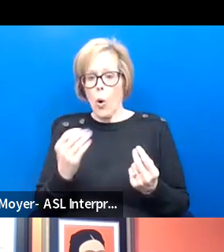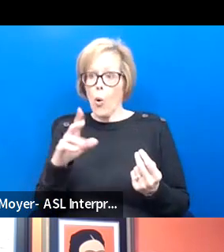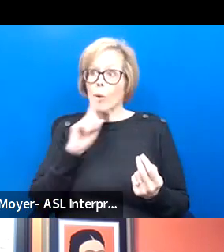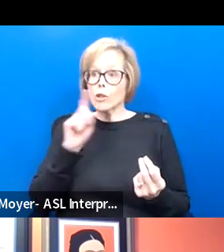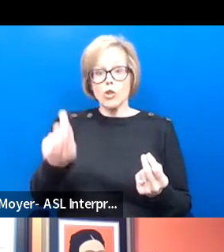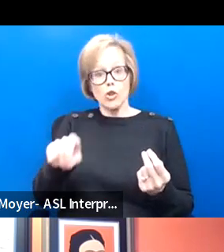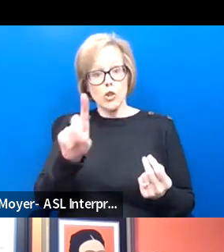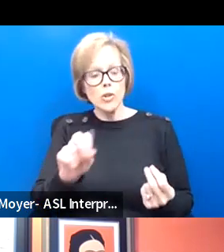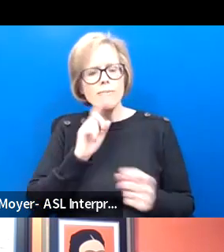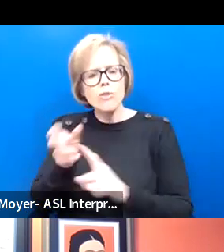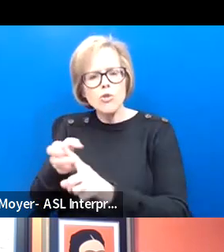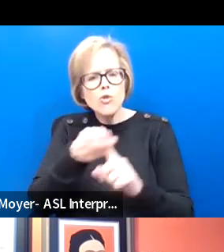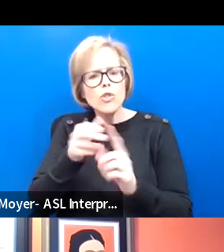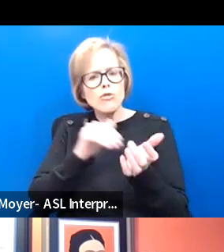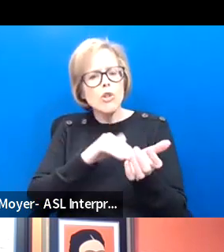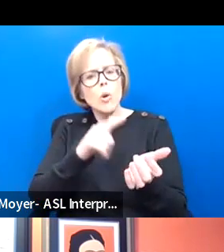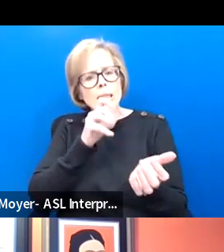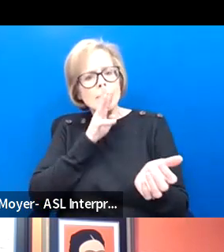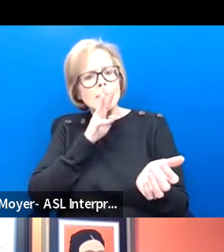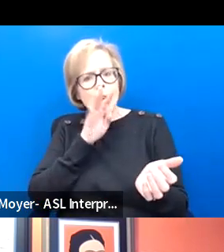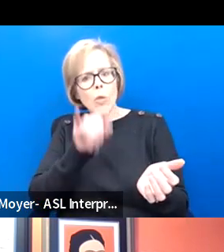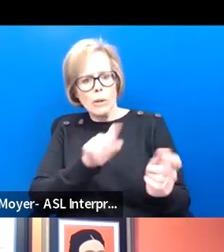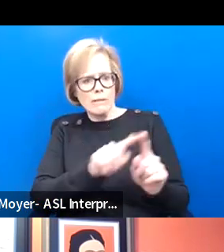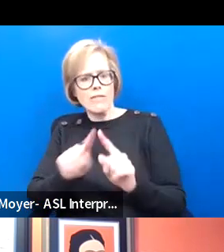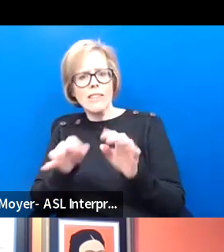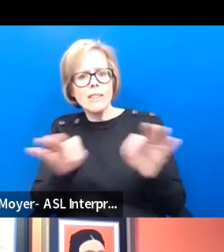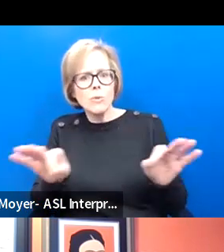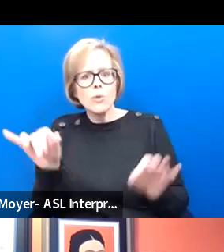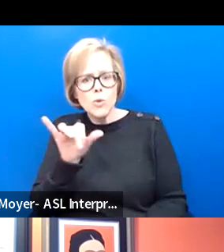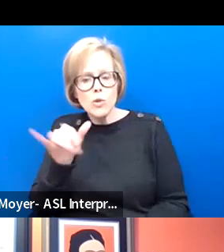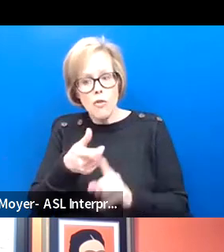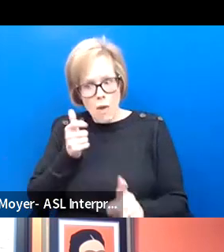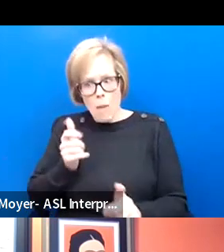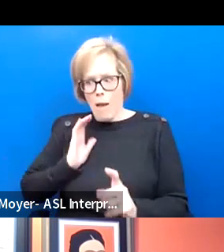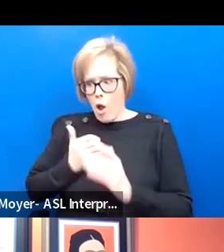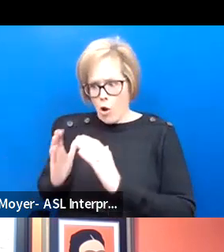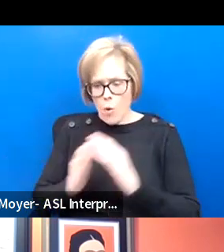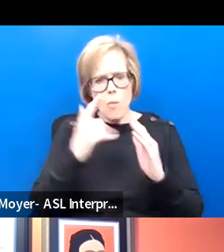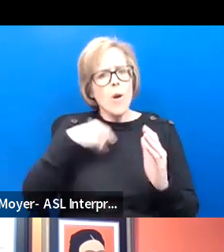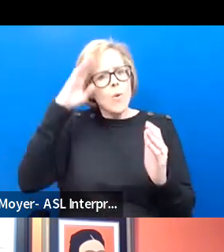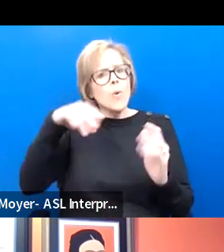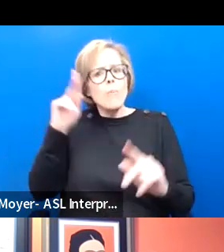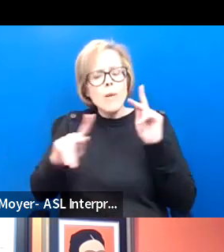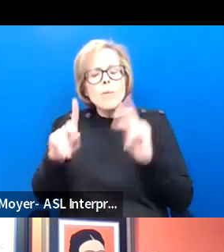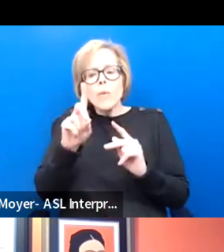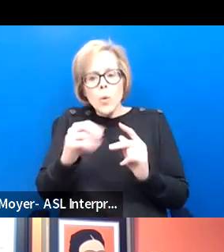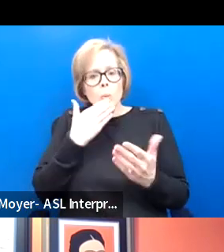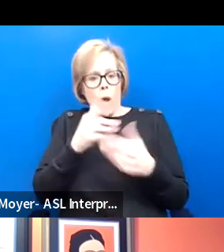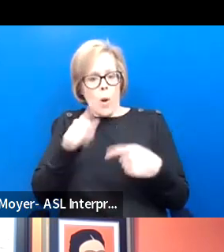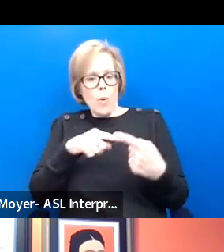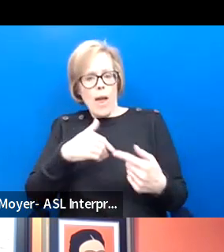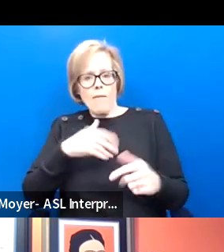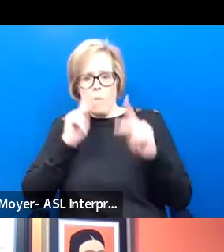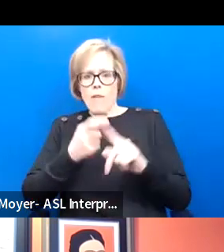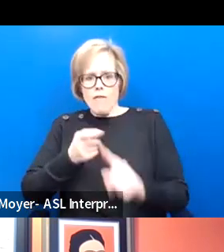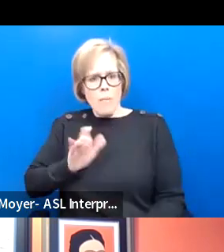is actually recruiting physicians that speak these languages as well from our communities, because we know that people do well when they have people